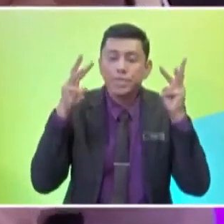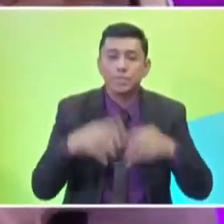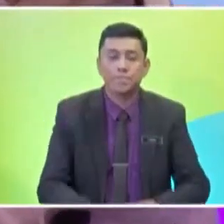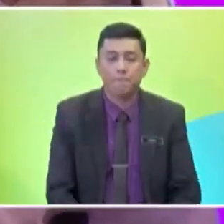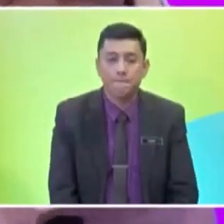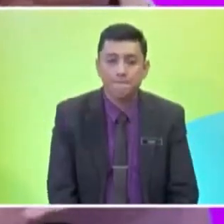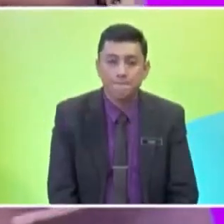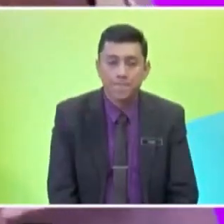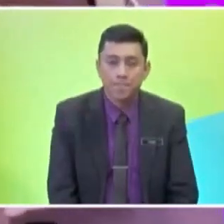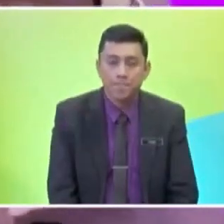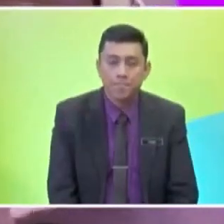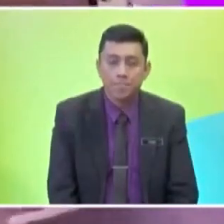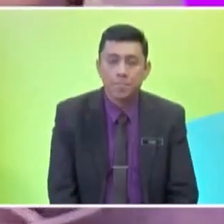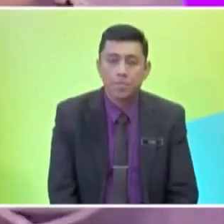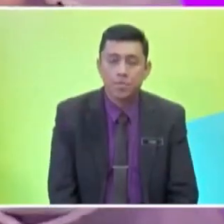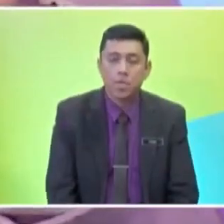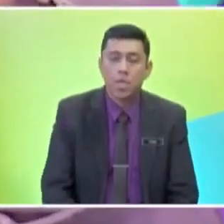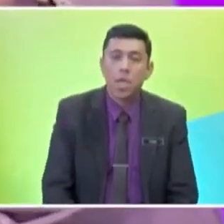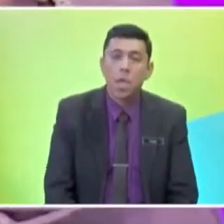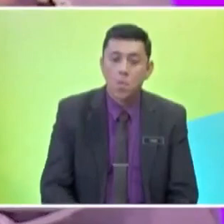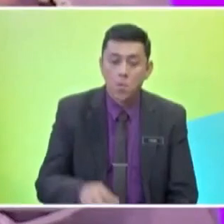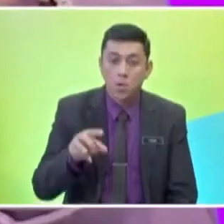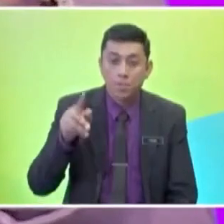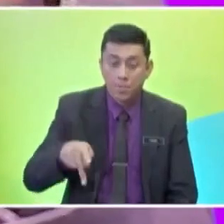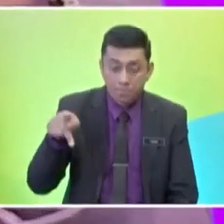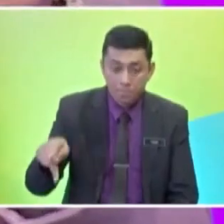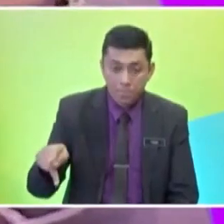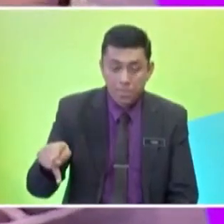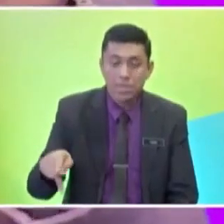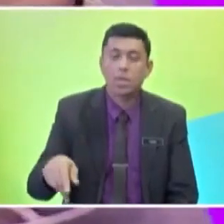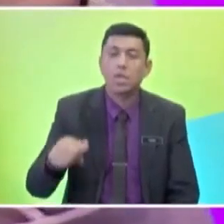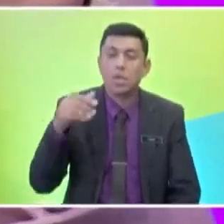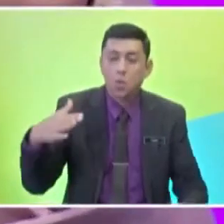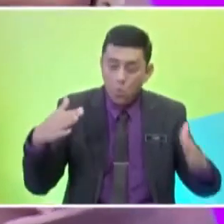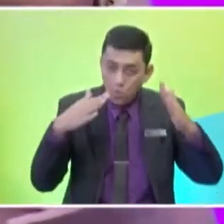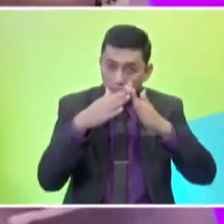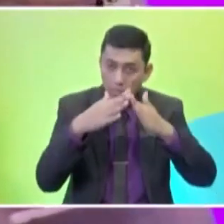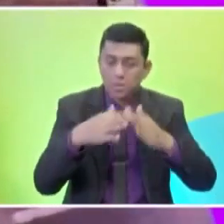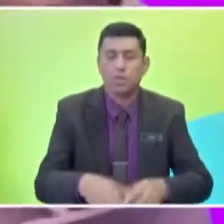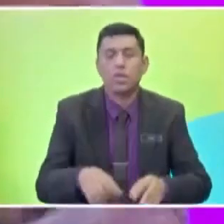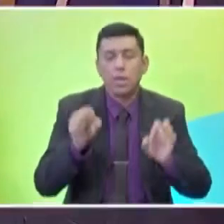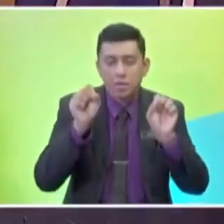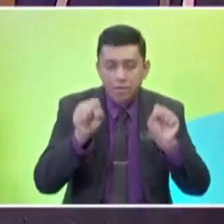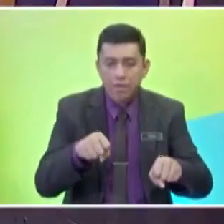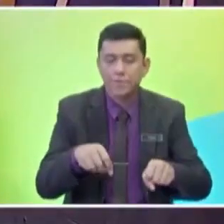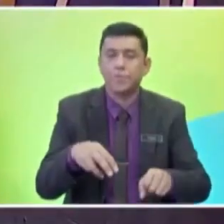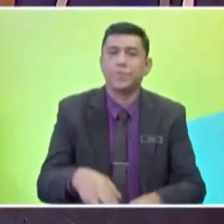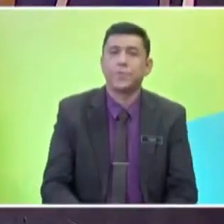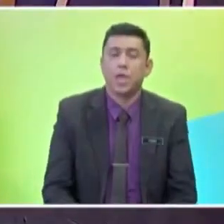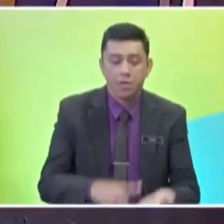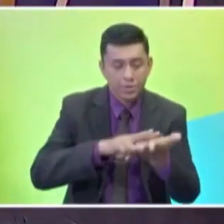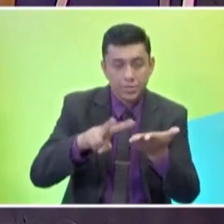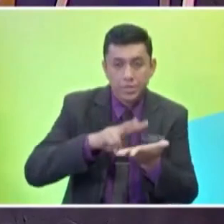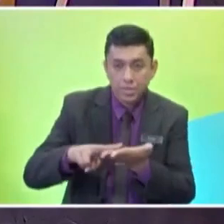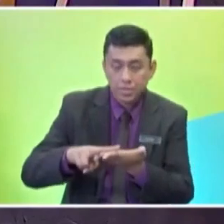you. Even children at home, when you want to read, if you need help, this is how you can read. Okay, okay, read the initials yes, first. Yes, read